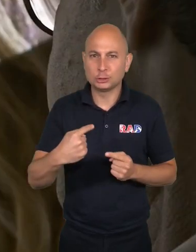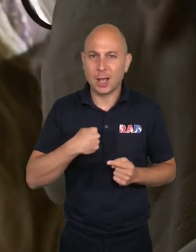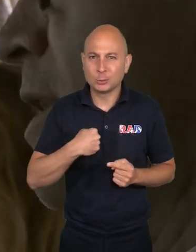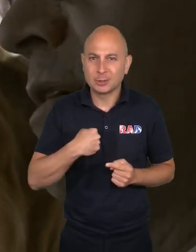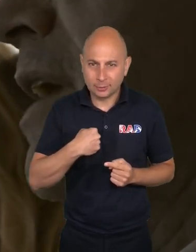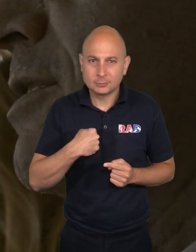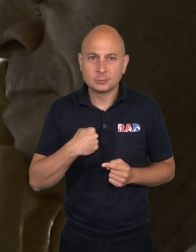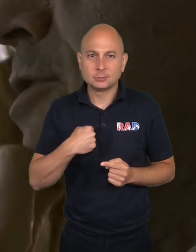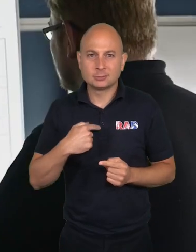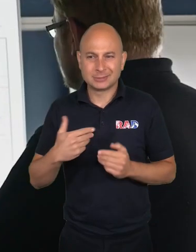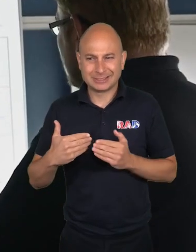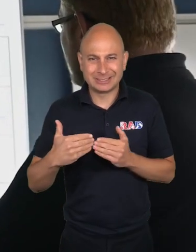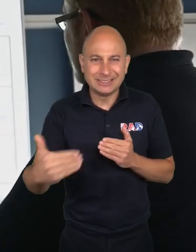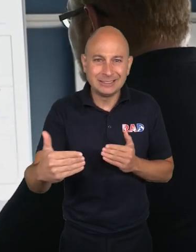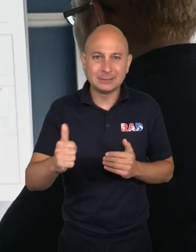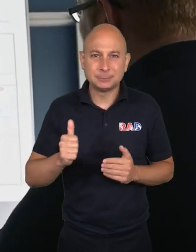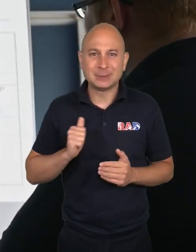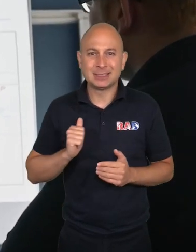to challenge ourselves,